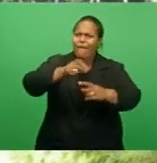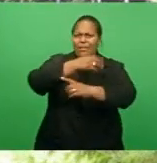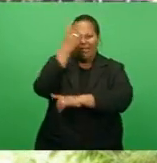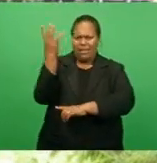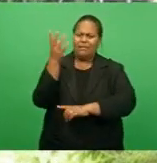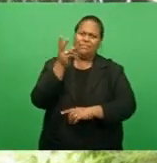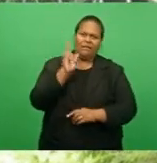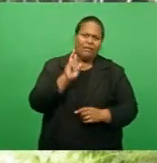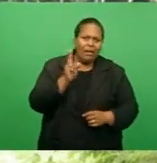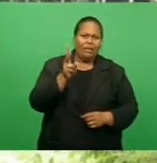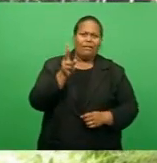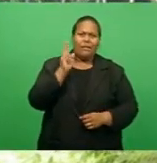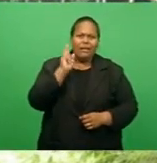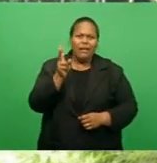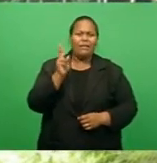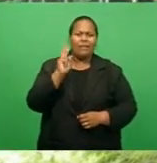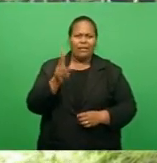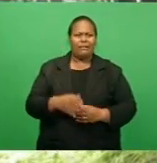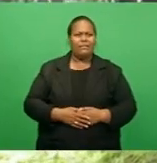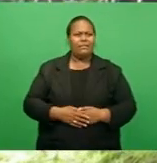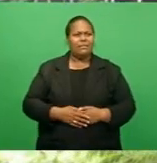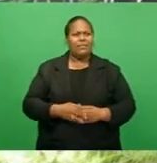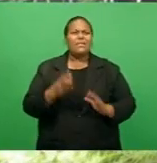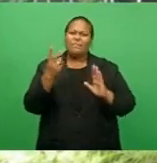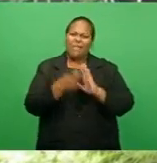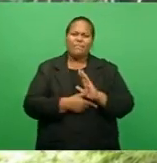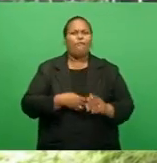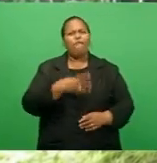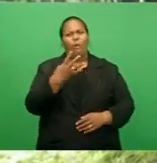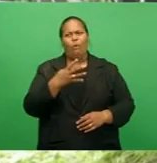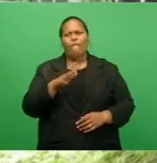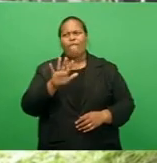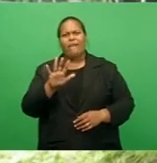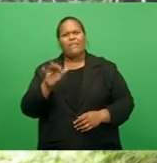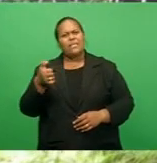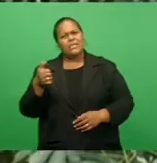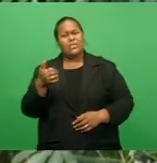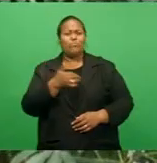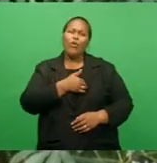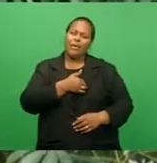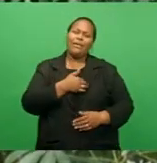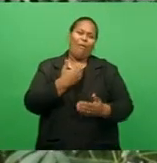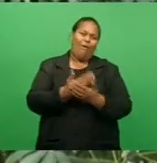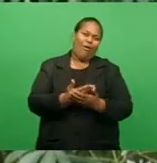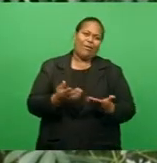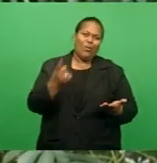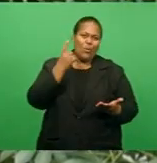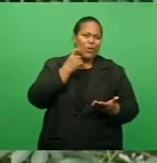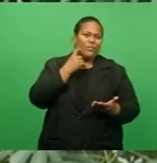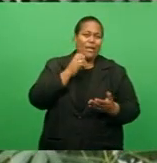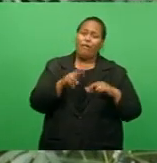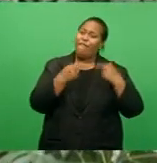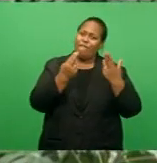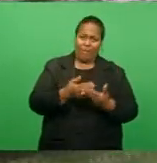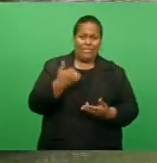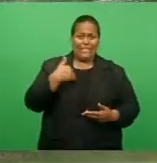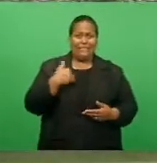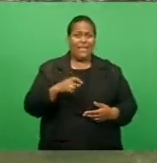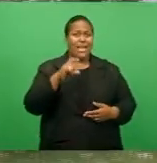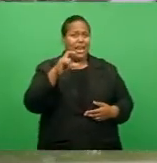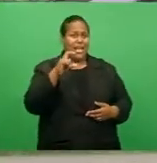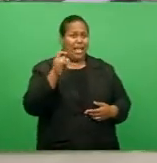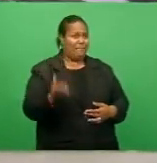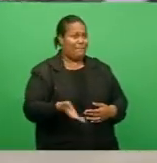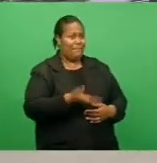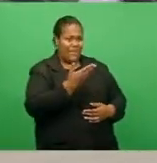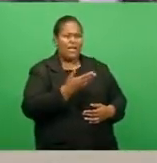And it comes back at around 4, 5, 6 like that in the morning, yeah. Families living in this part of Cunningham have to fetch